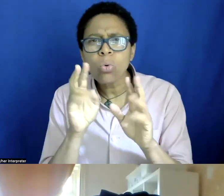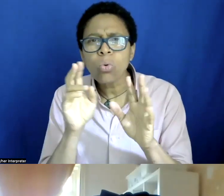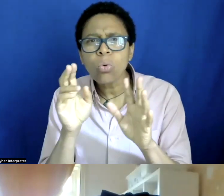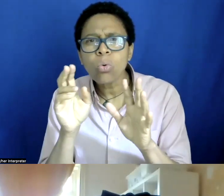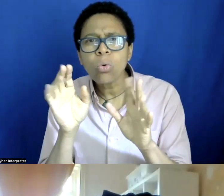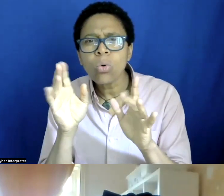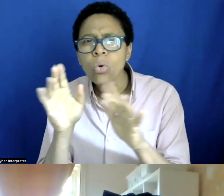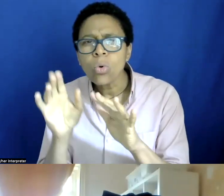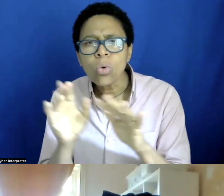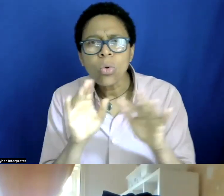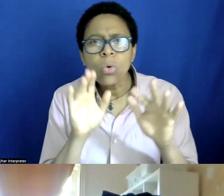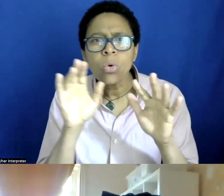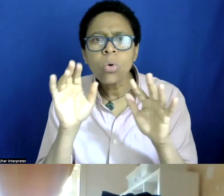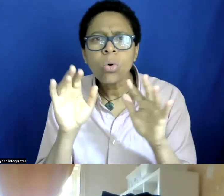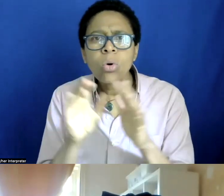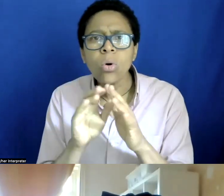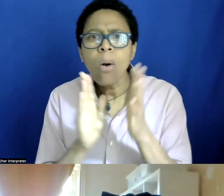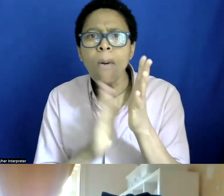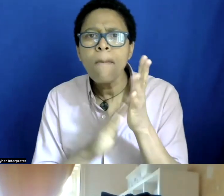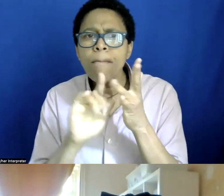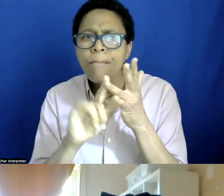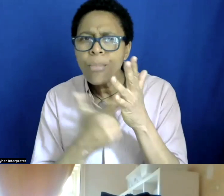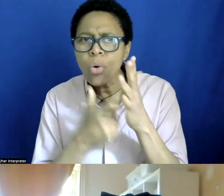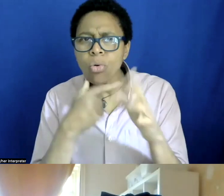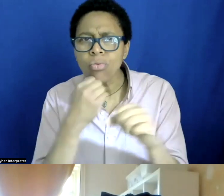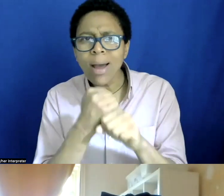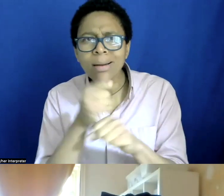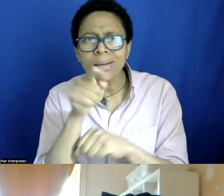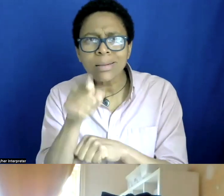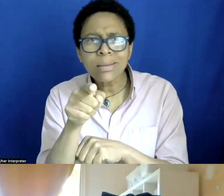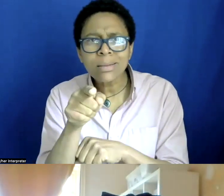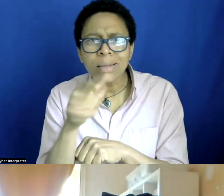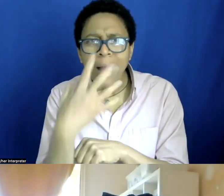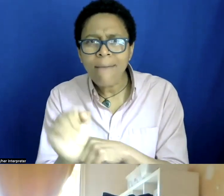if was it Morag, did you have your hand up by any chance?